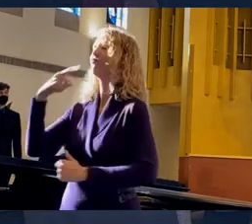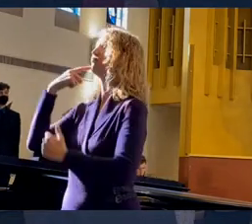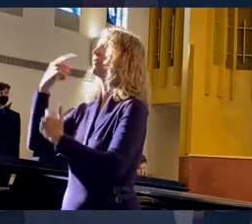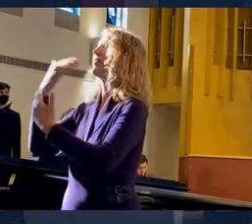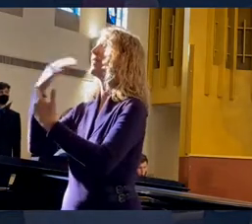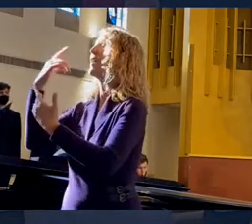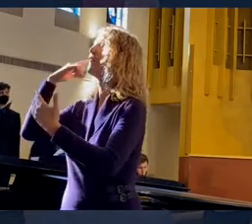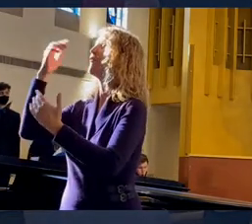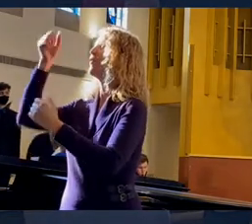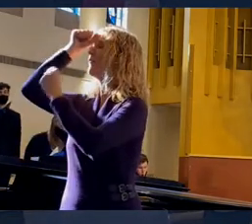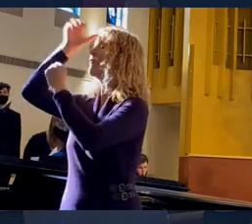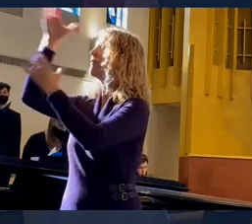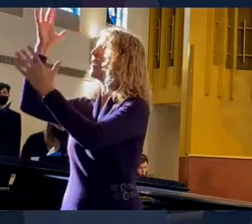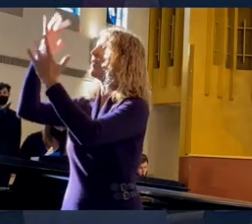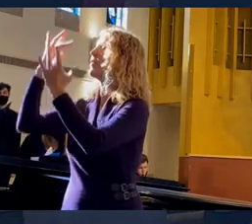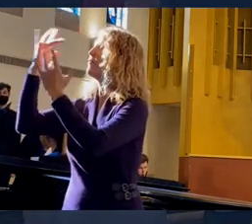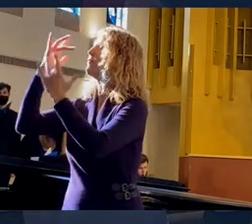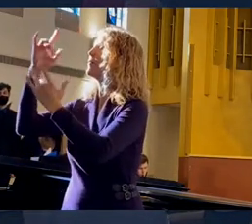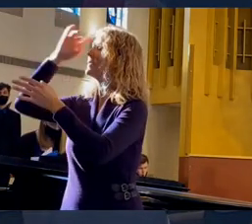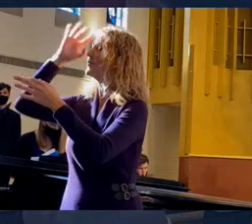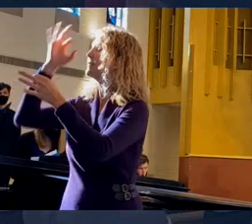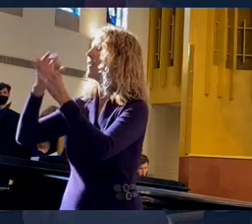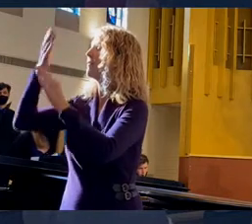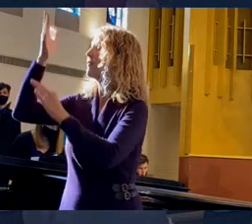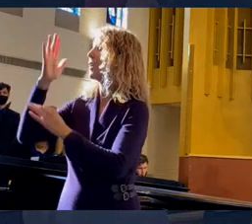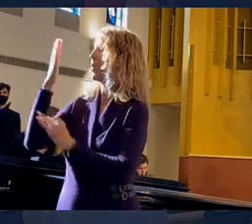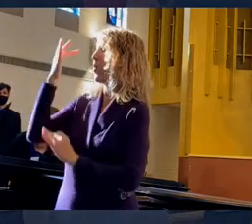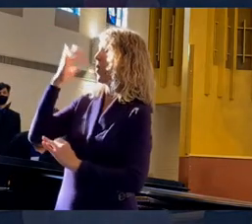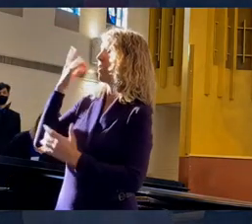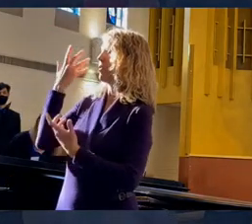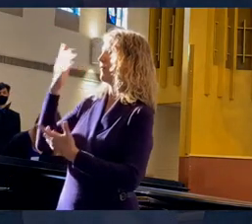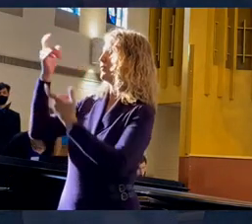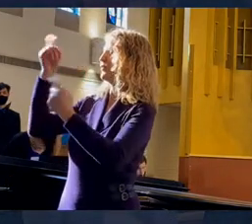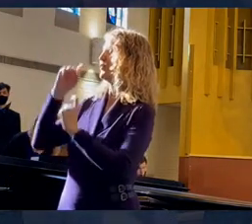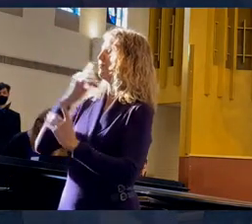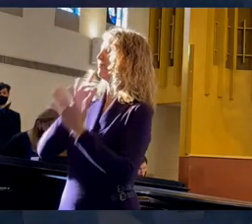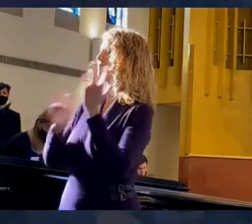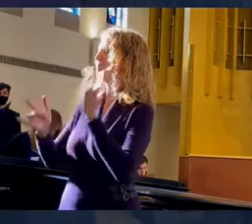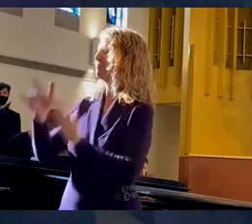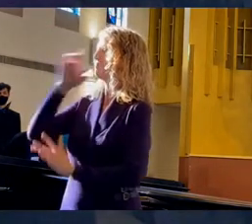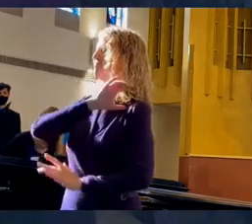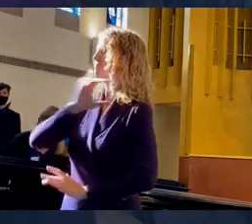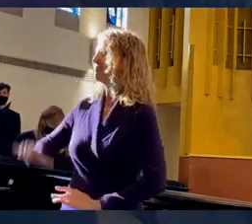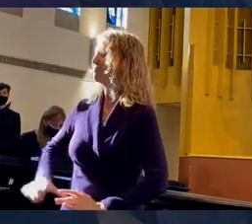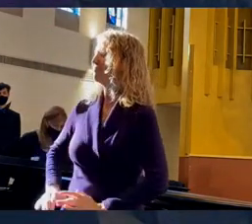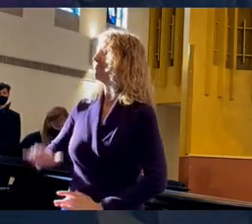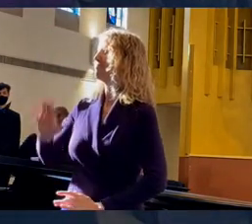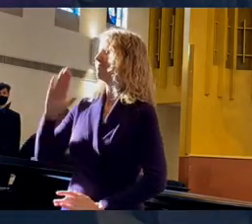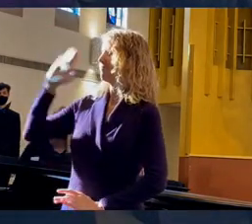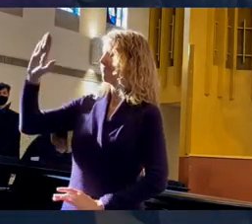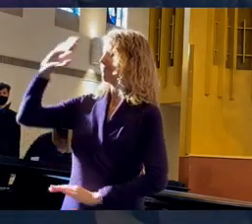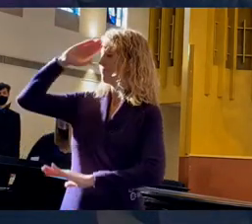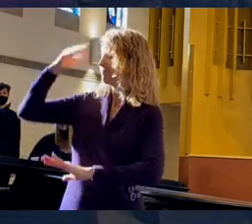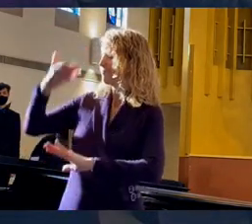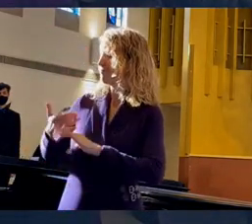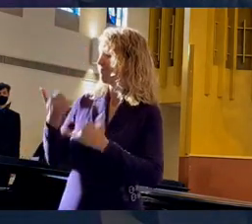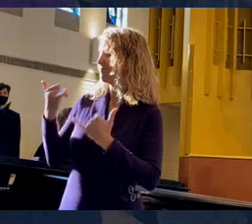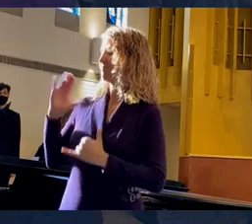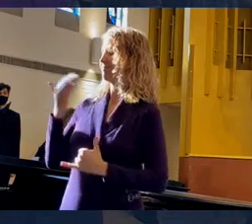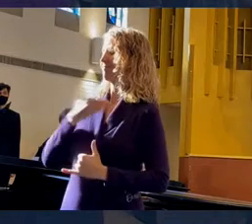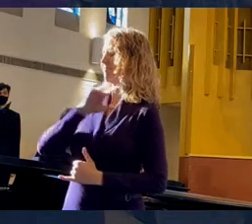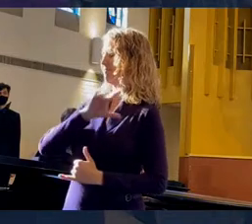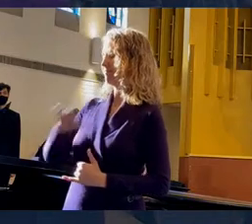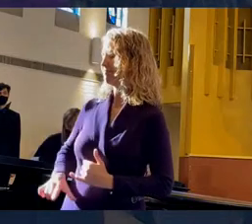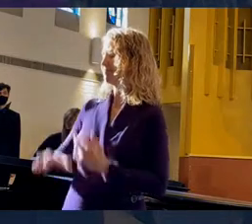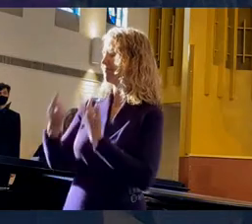Father of mercies and faithful God. For you have given us Jesus Christ, your Son, as our Lord and Redeemer. He